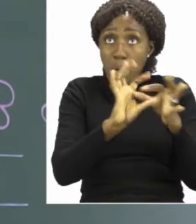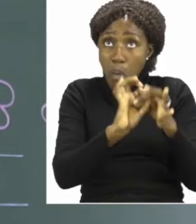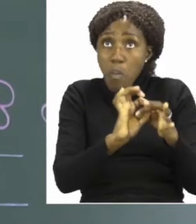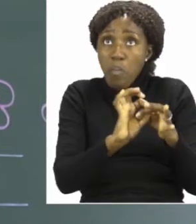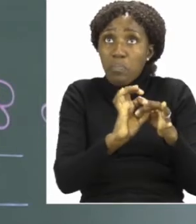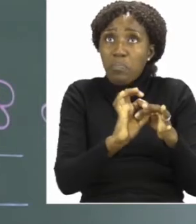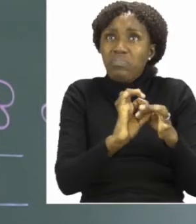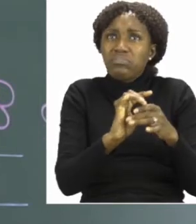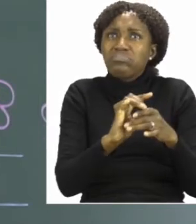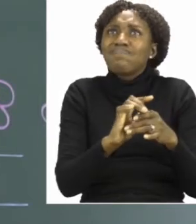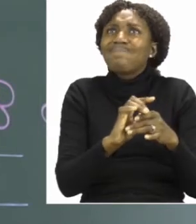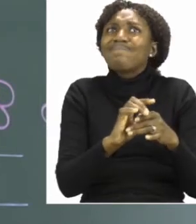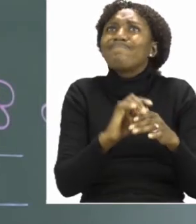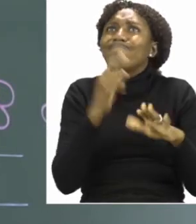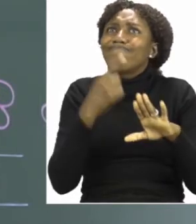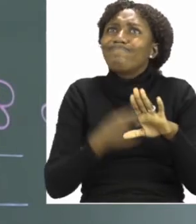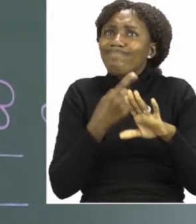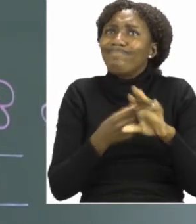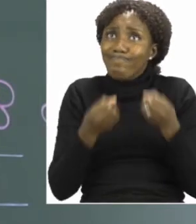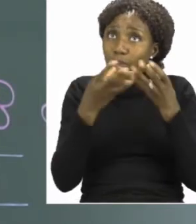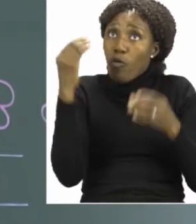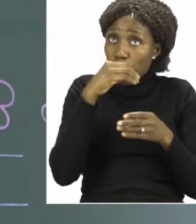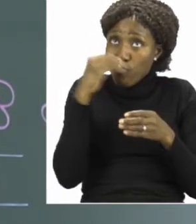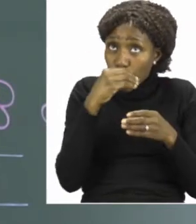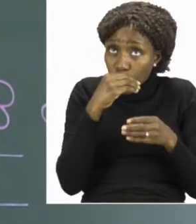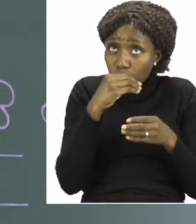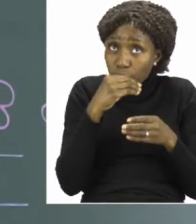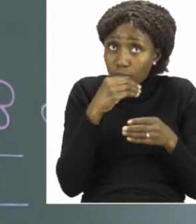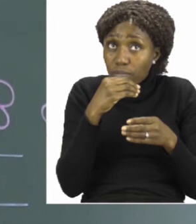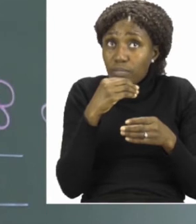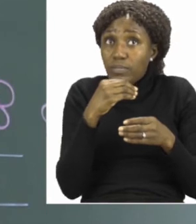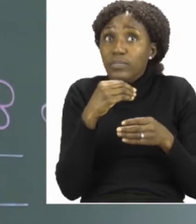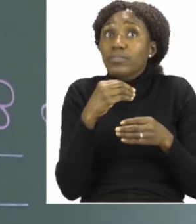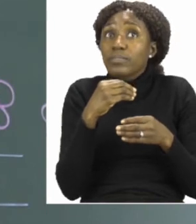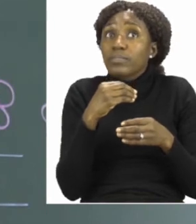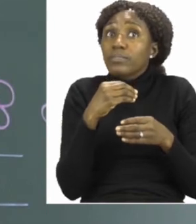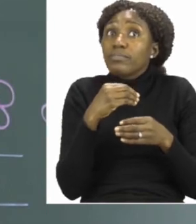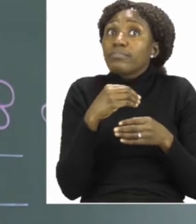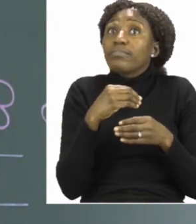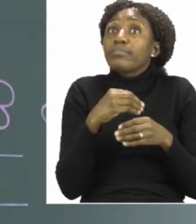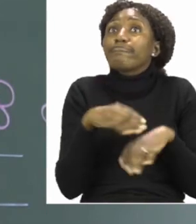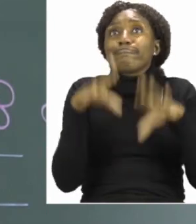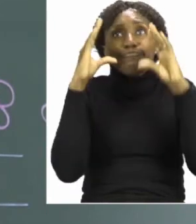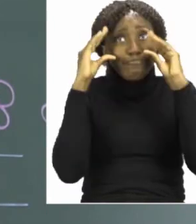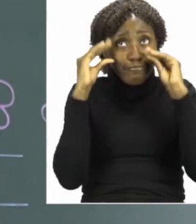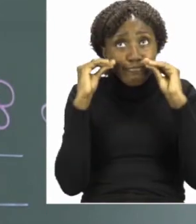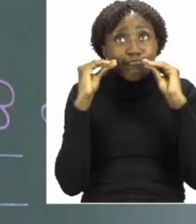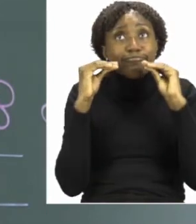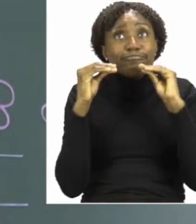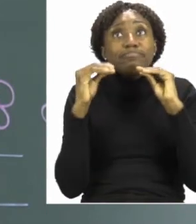we need to make sure that they are eating good food and that they are sleeping somewhere warm